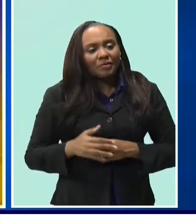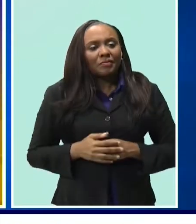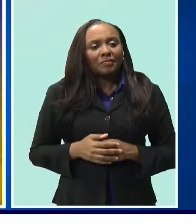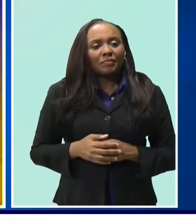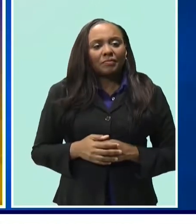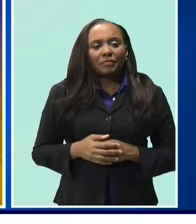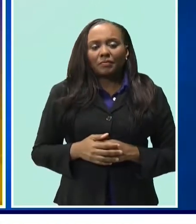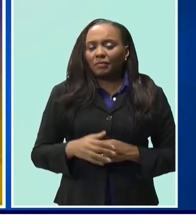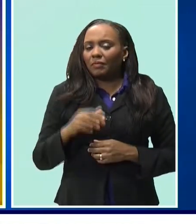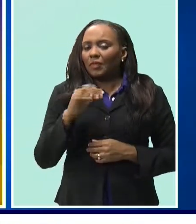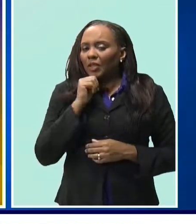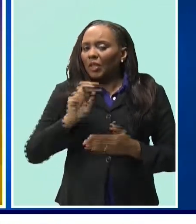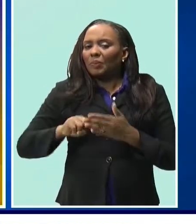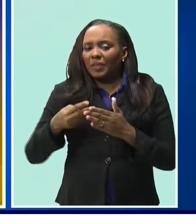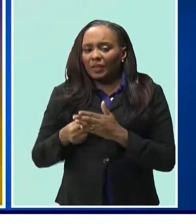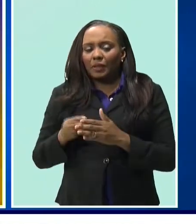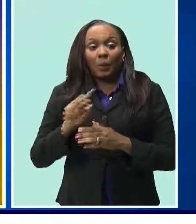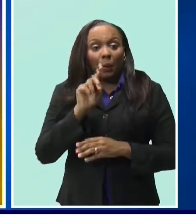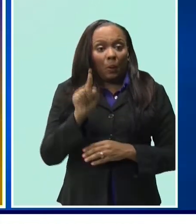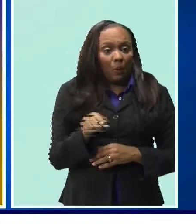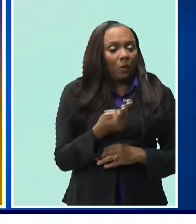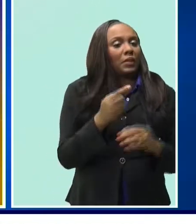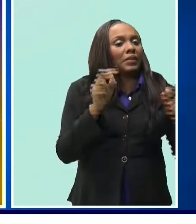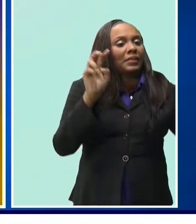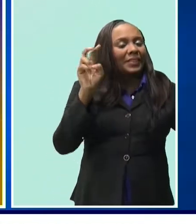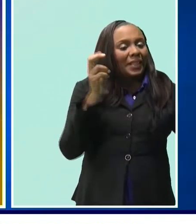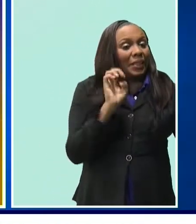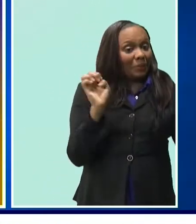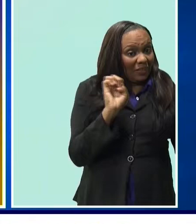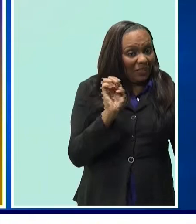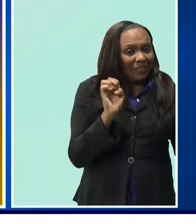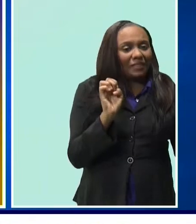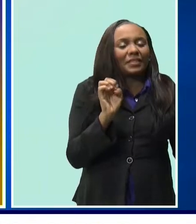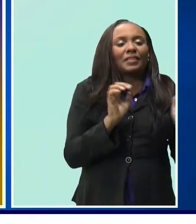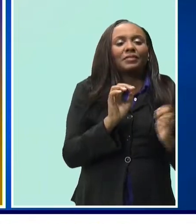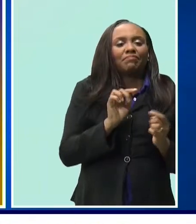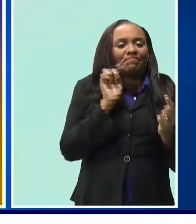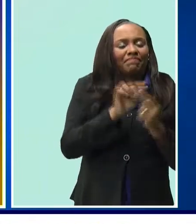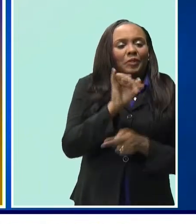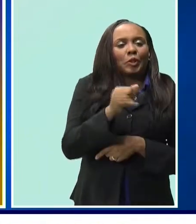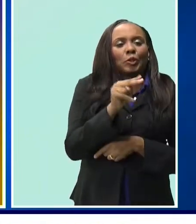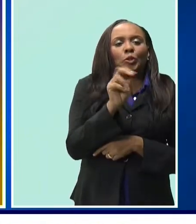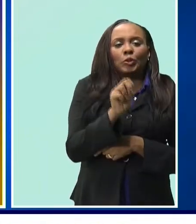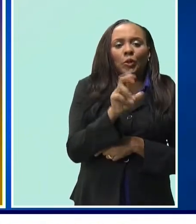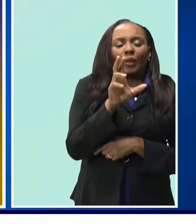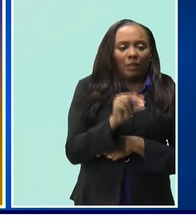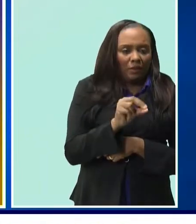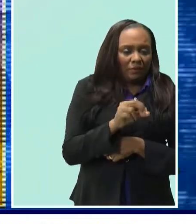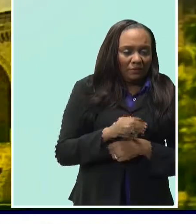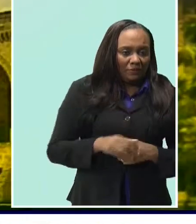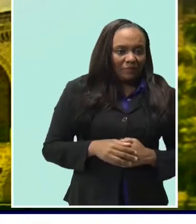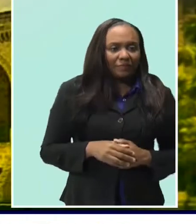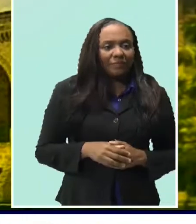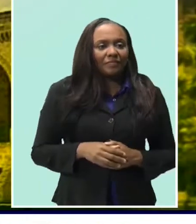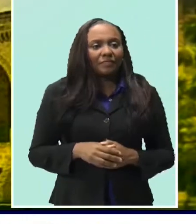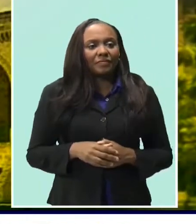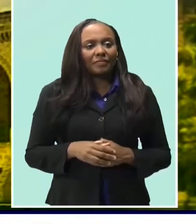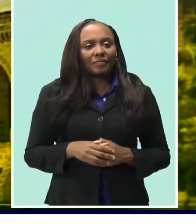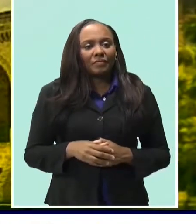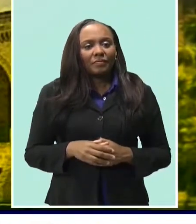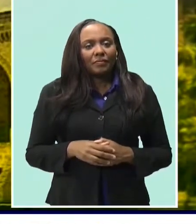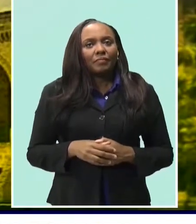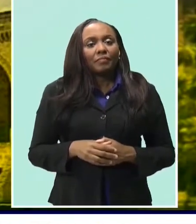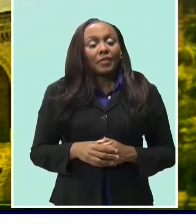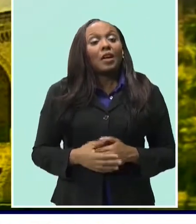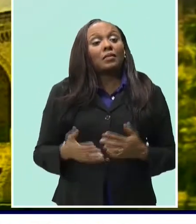action, extended the curfew period to any time beyond the 3rd of May. So Shane,